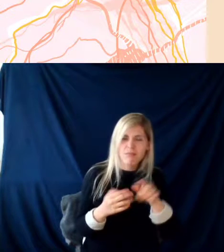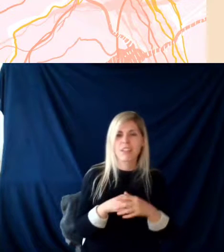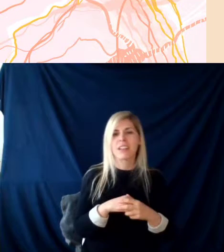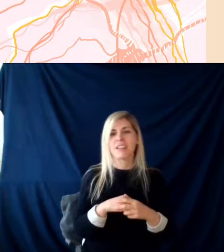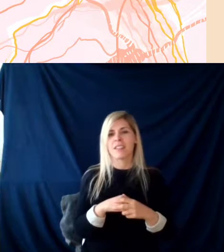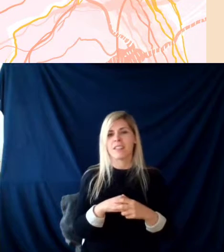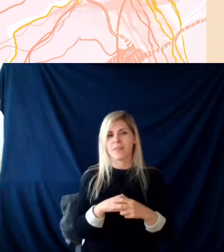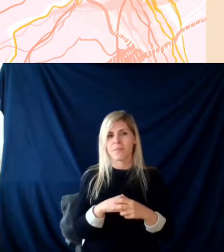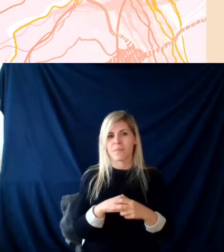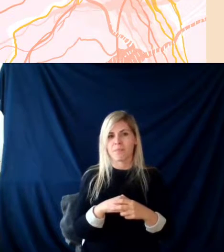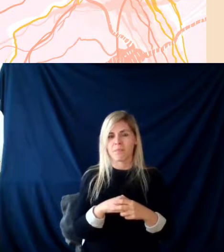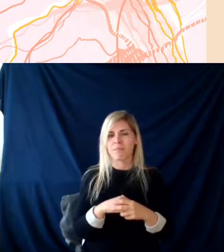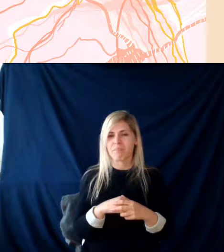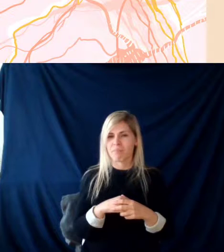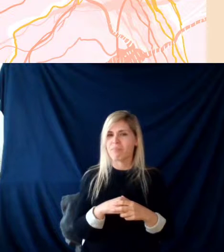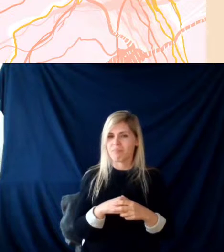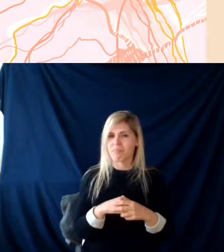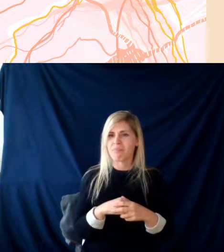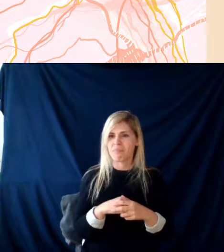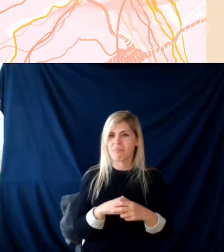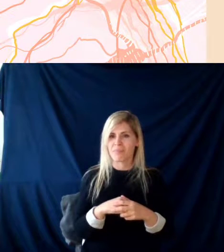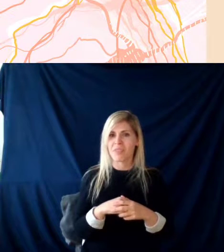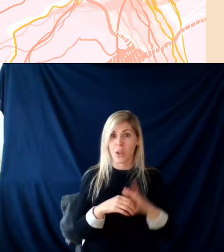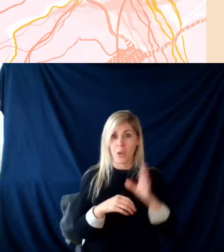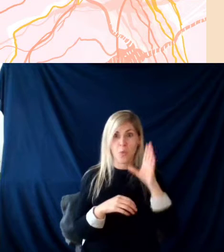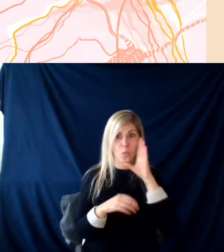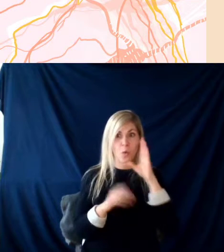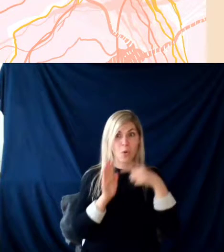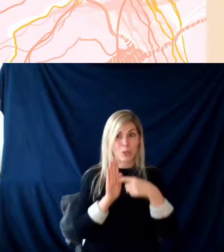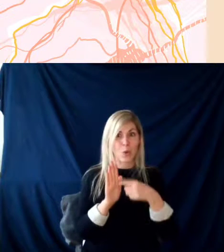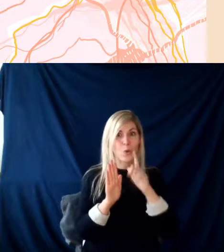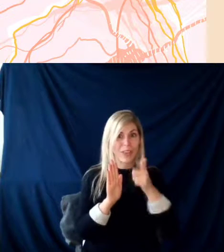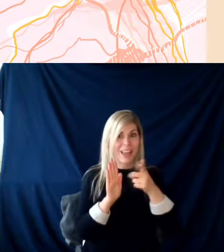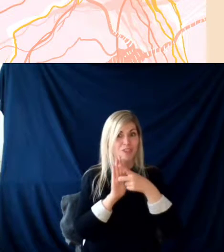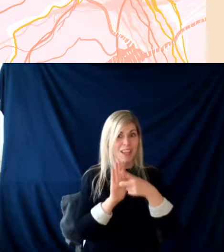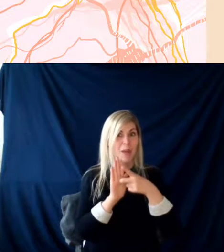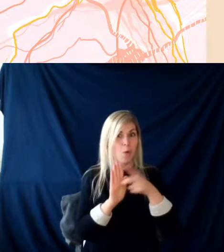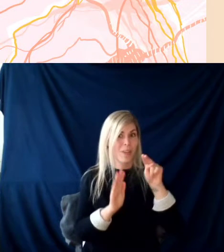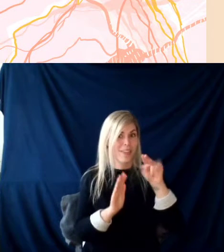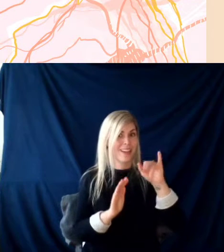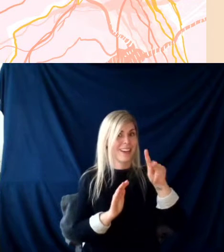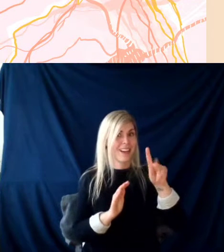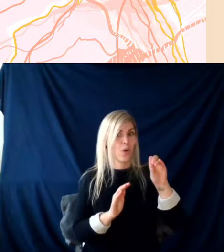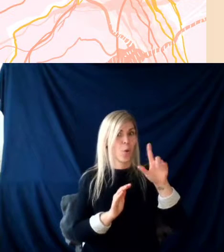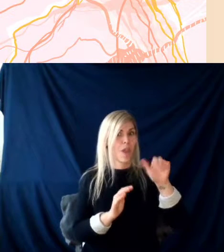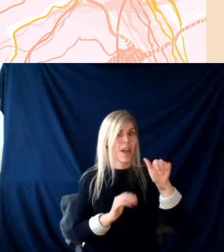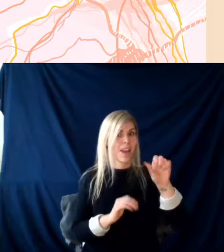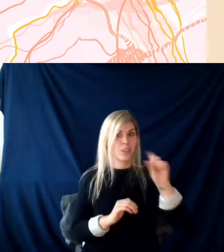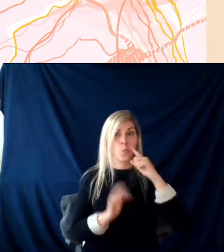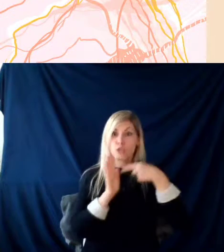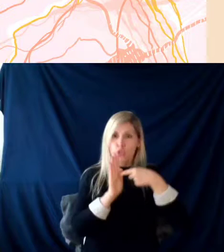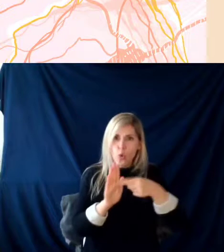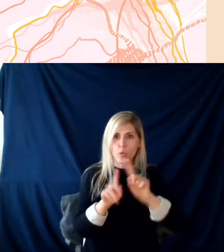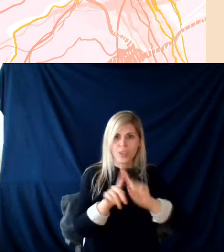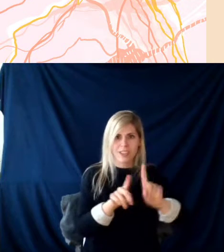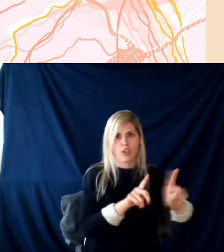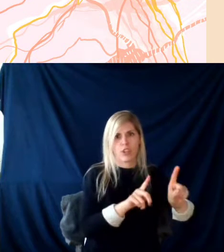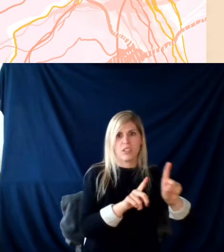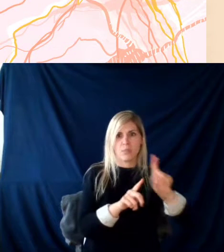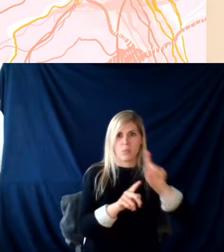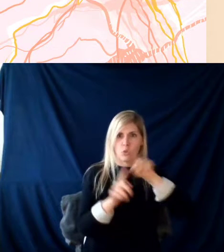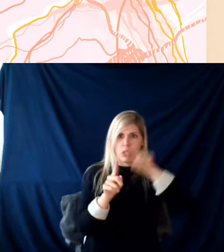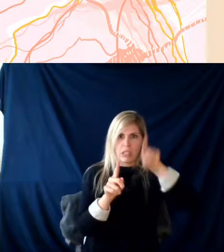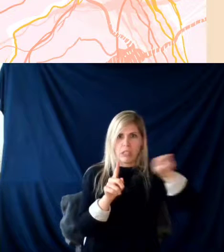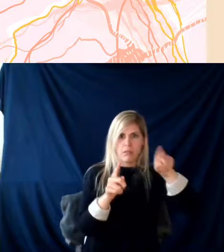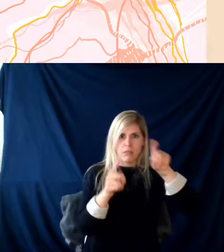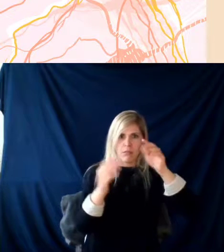thought. And you'll get a little bit, you'll get a hands-on demo with Nicholas shortly, where you can actually see the difference between,